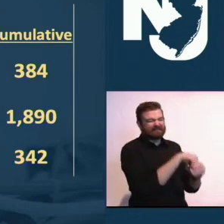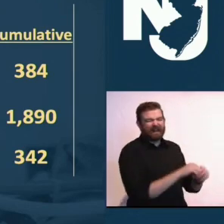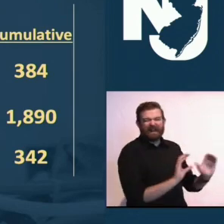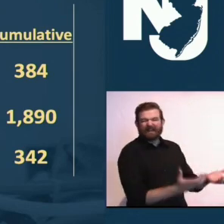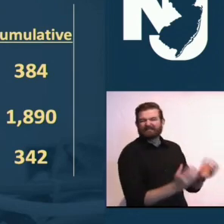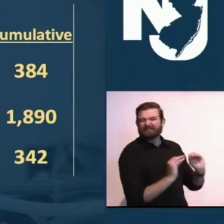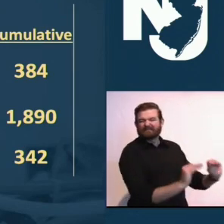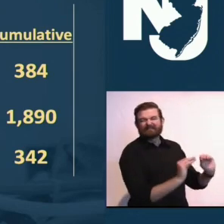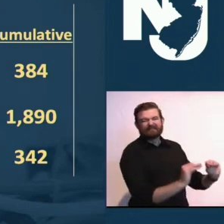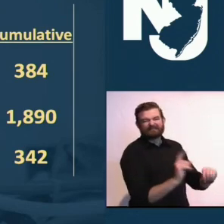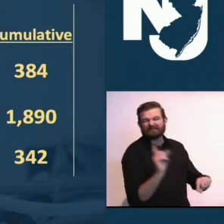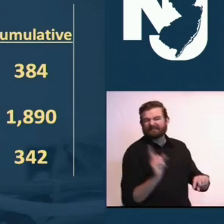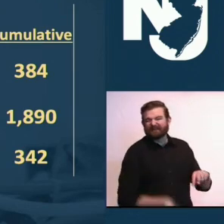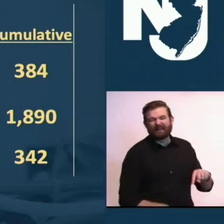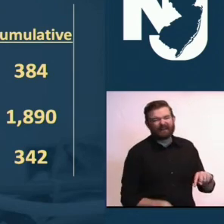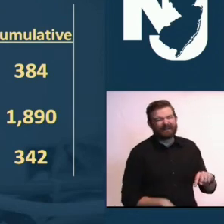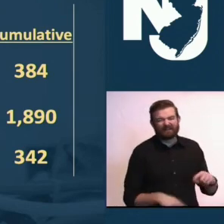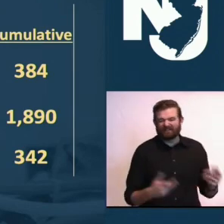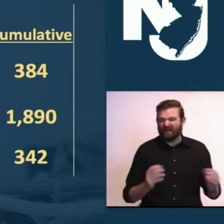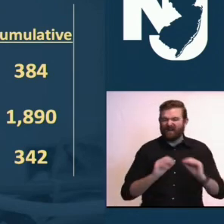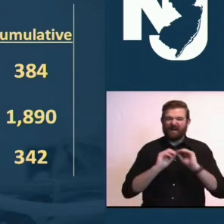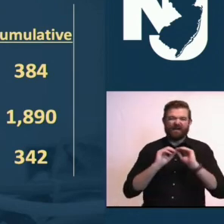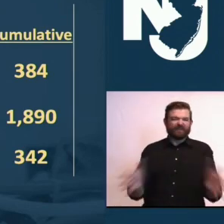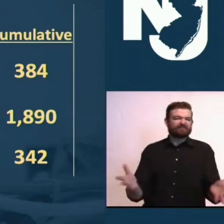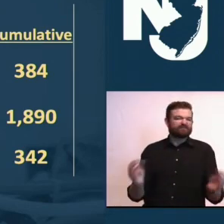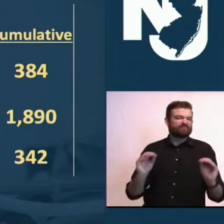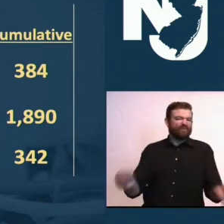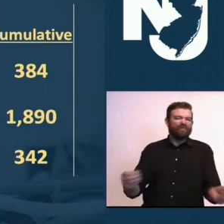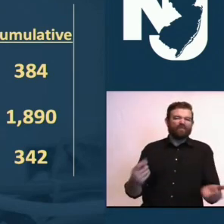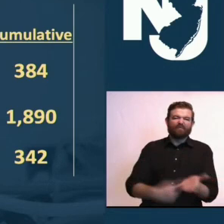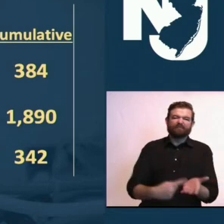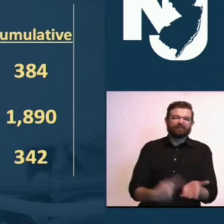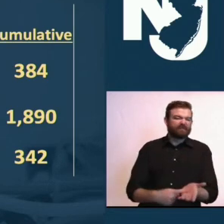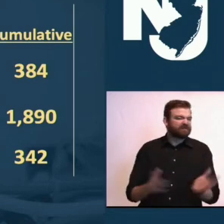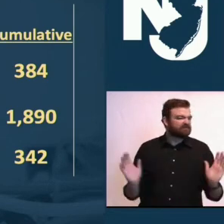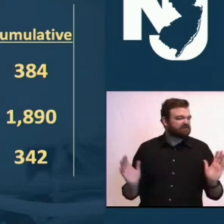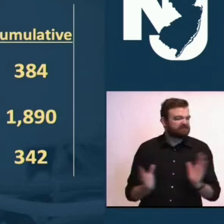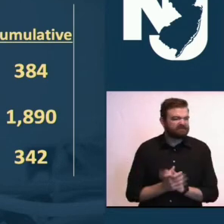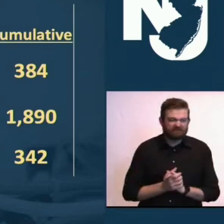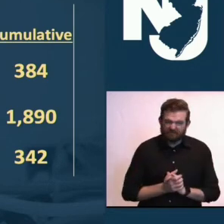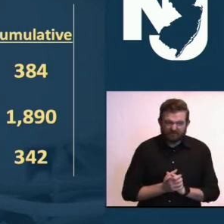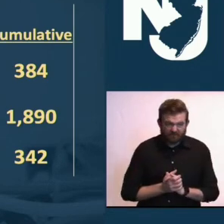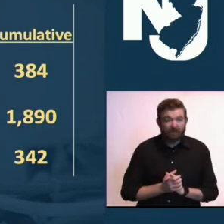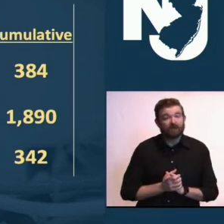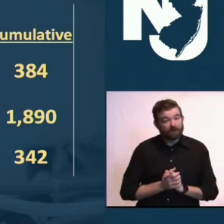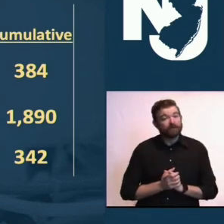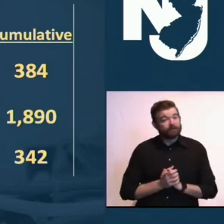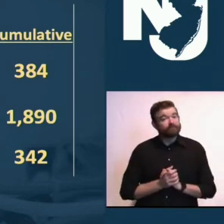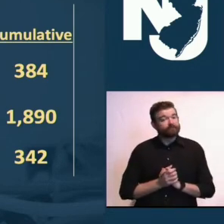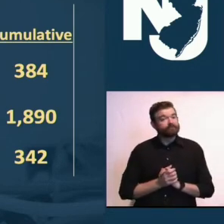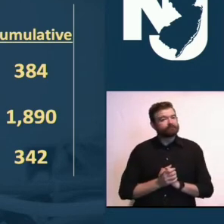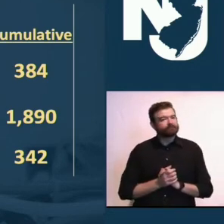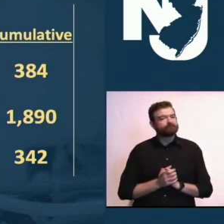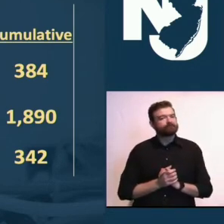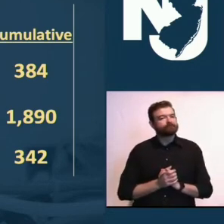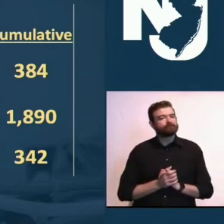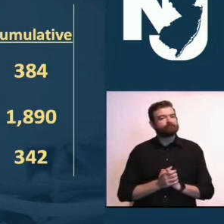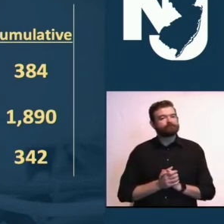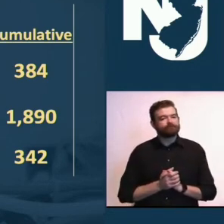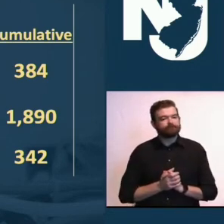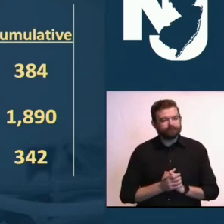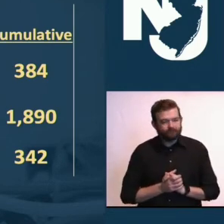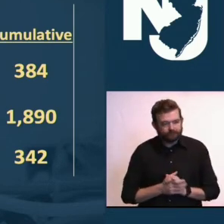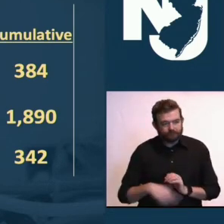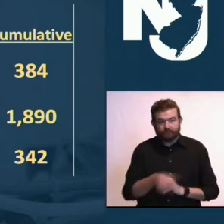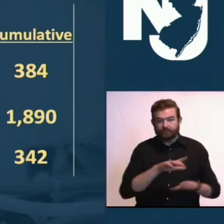any argument against this. And because we must keep our kids learning in person, I